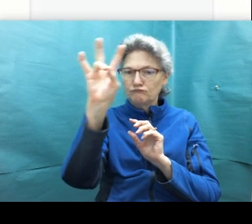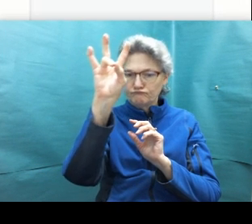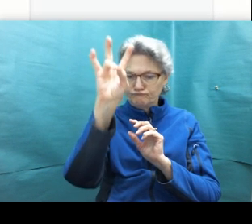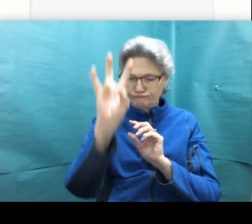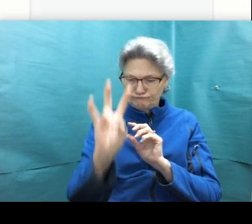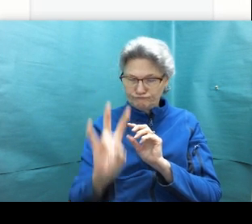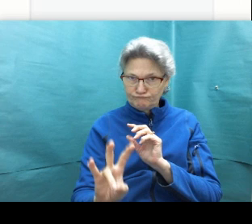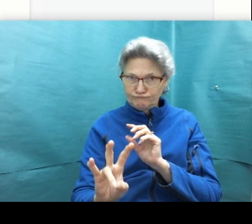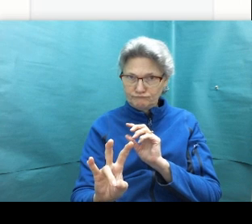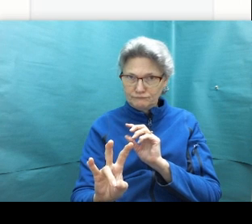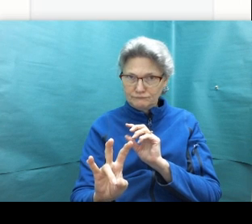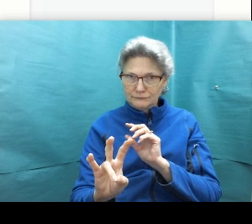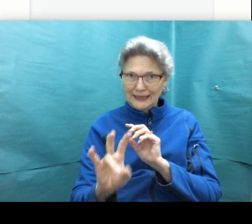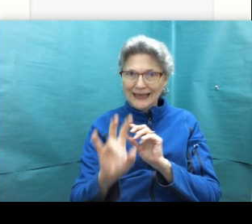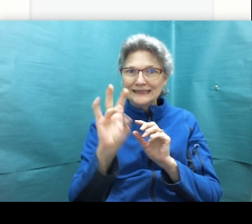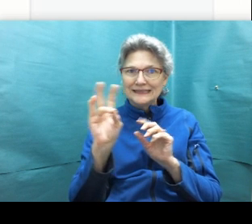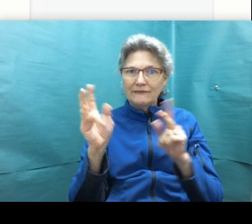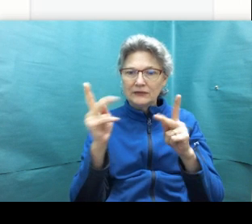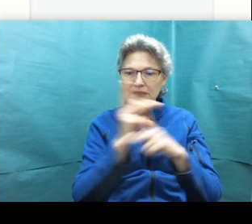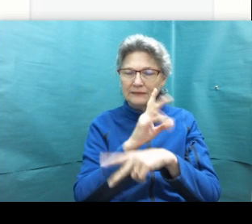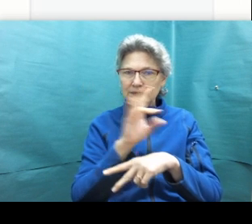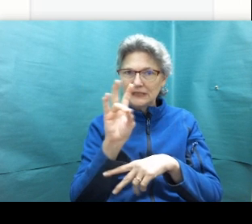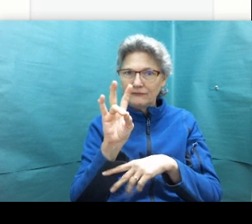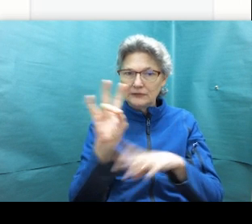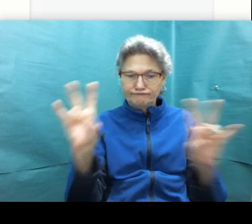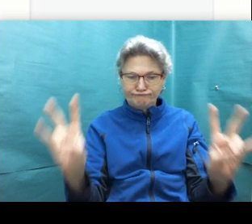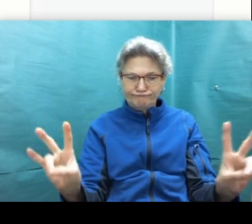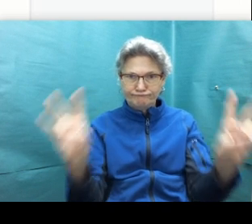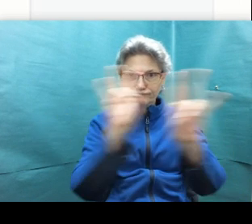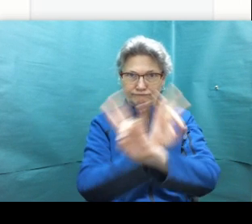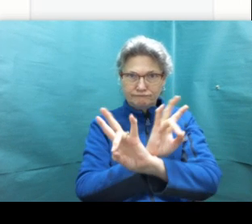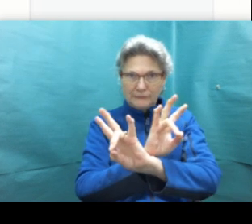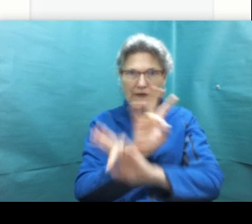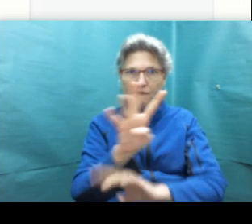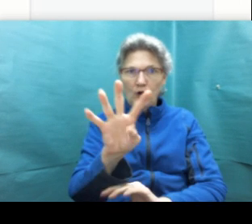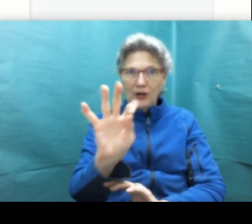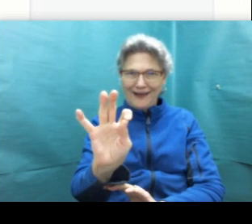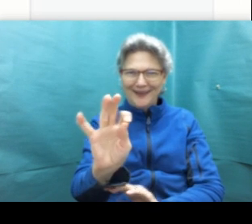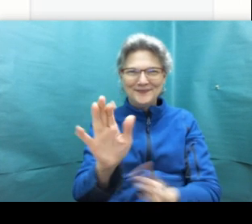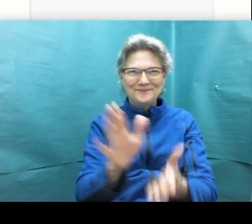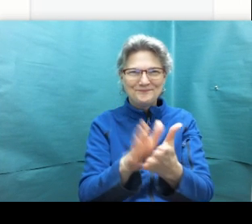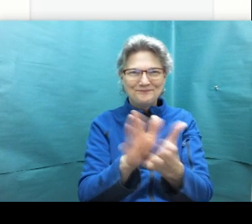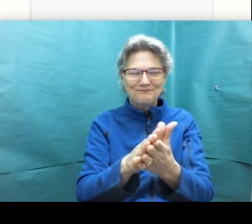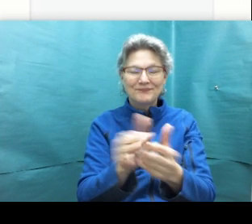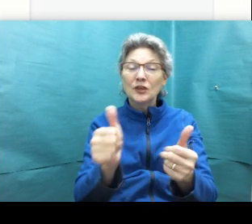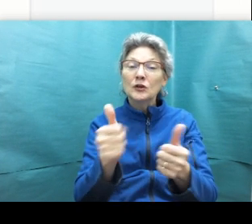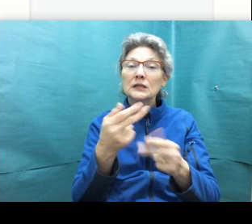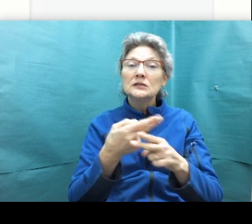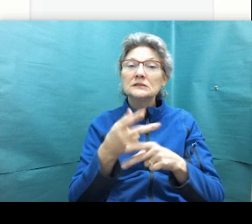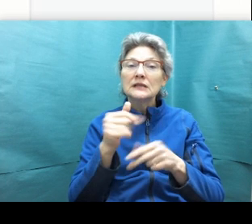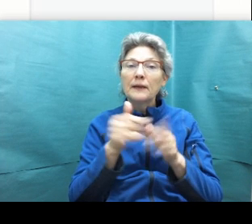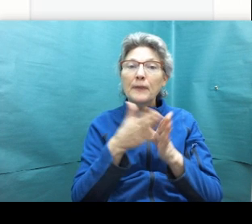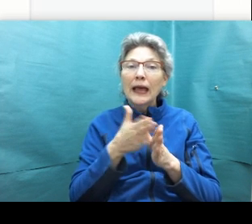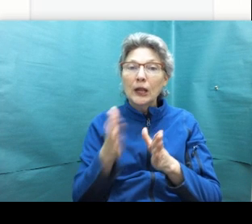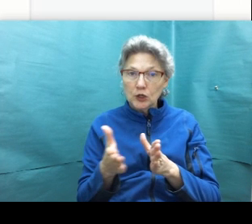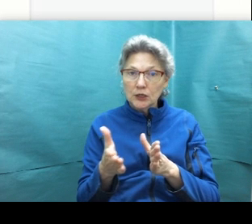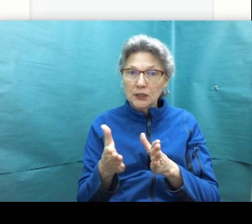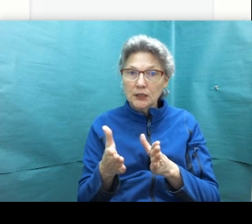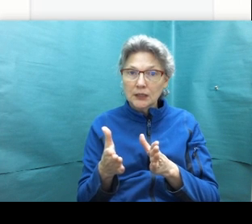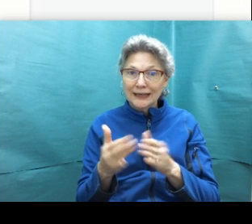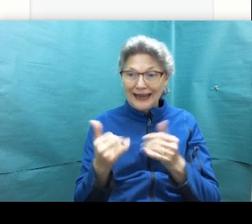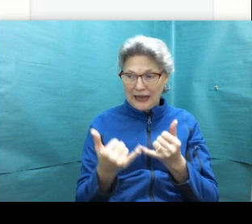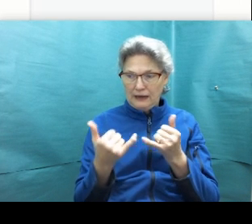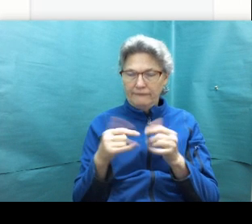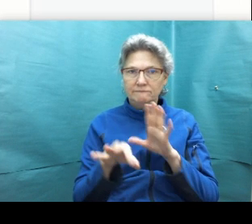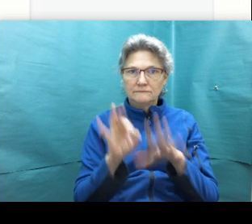columns, which 7 times 7 is 49. Excellent. You're going to use this pattern and you're now